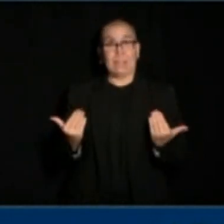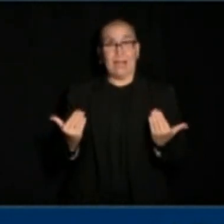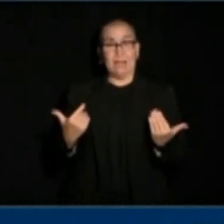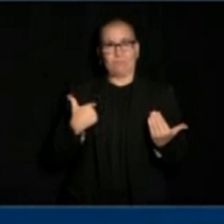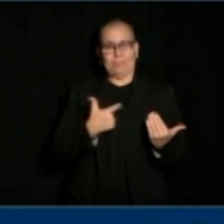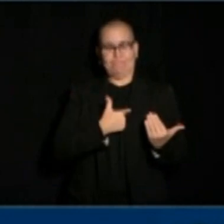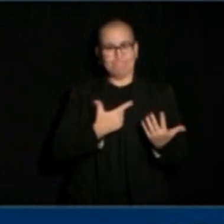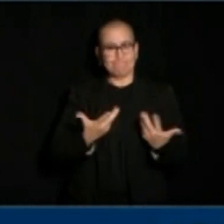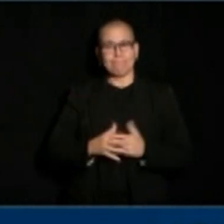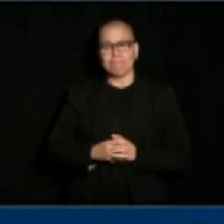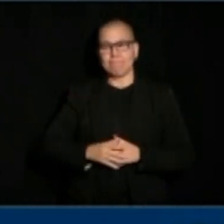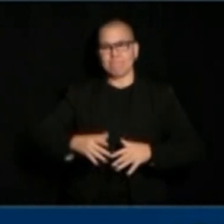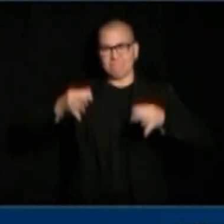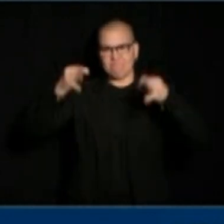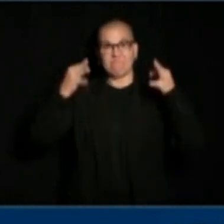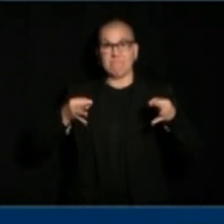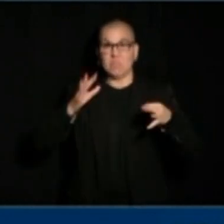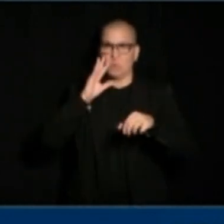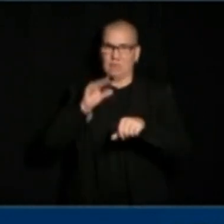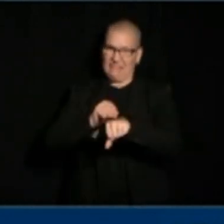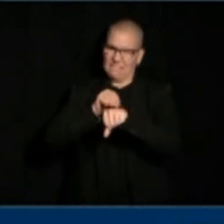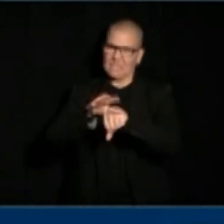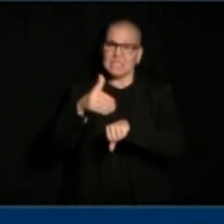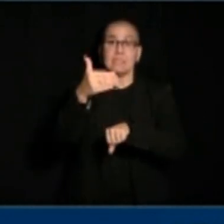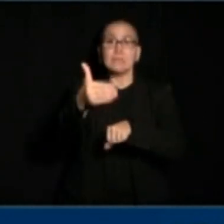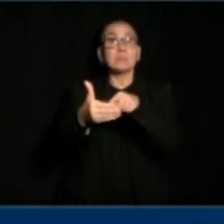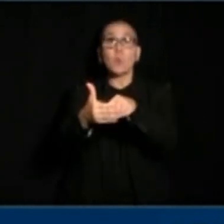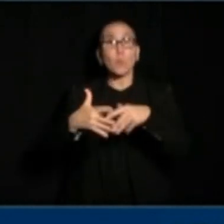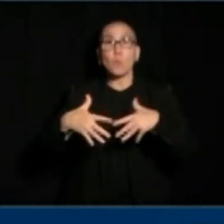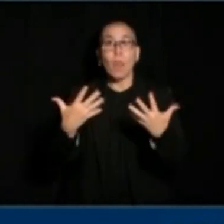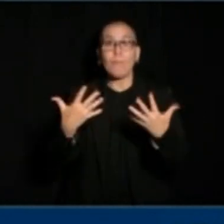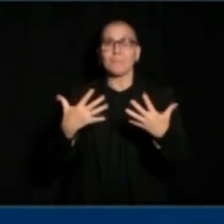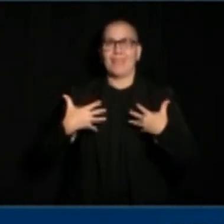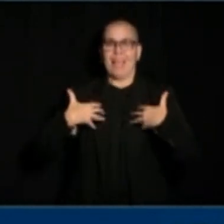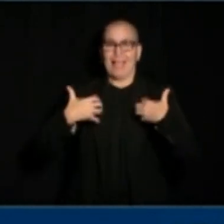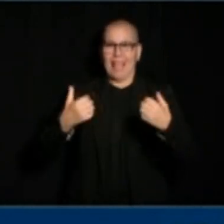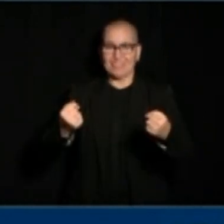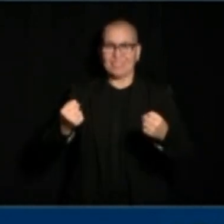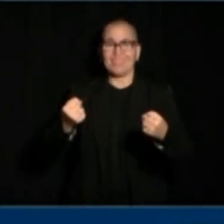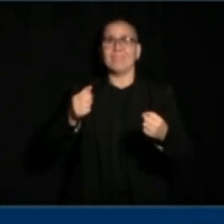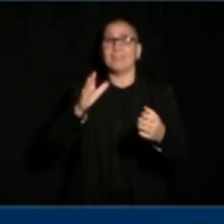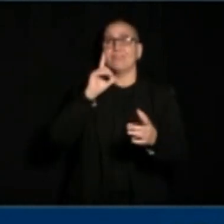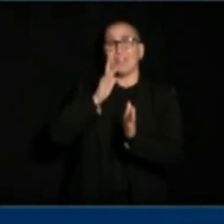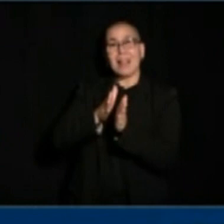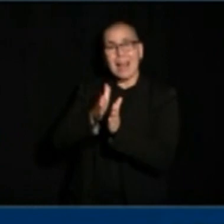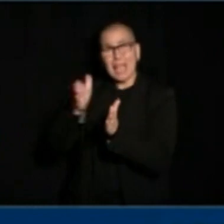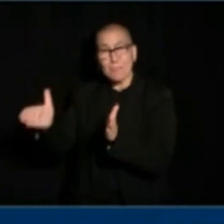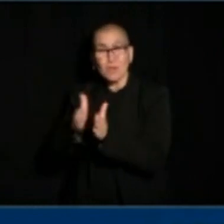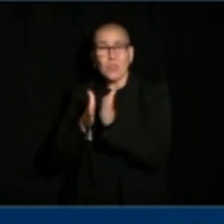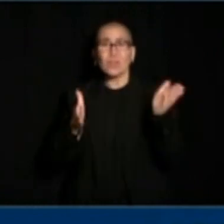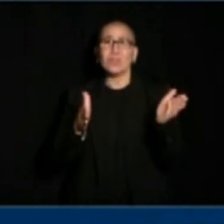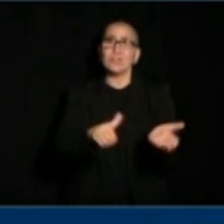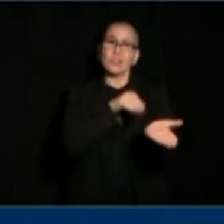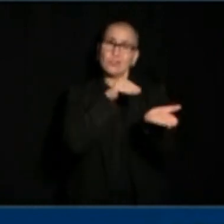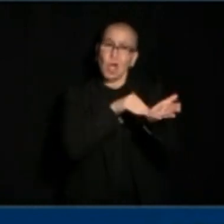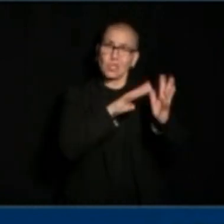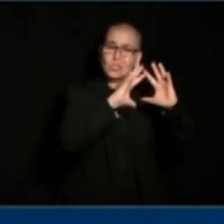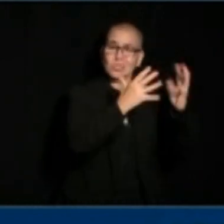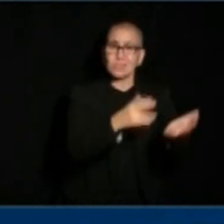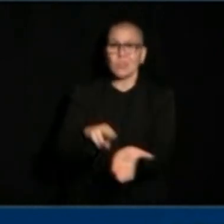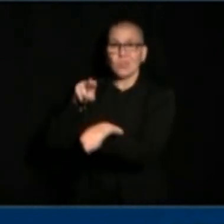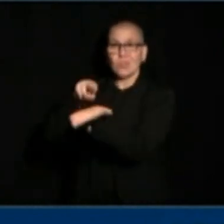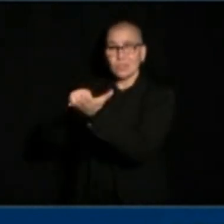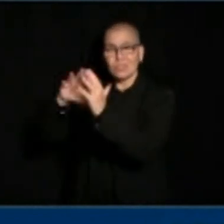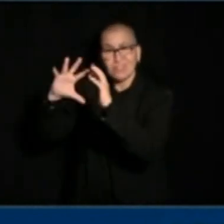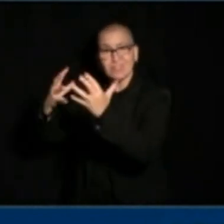huge repercussions on the health, well-being of our neighbors, of our healthcare providers, of our daycare providers, of our teachers,